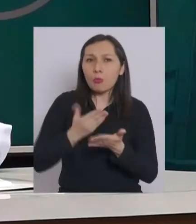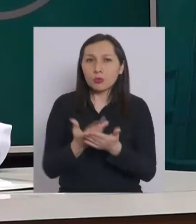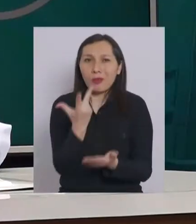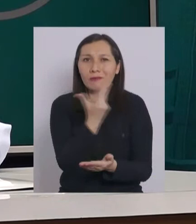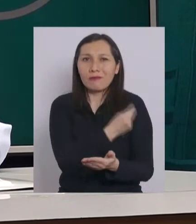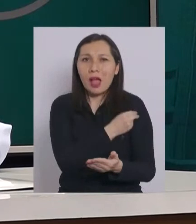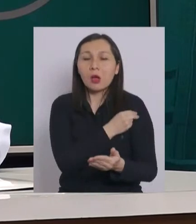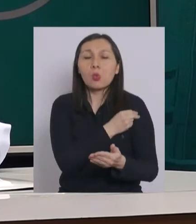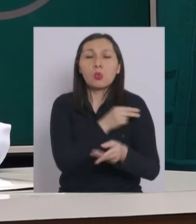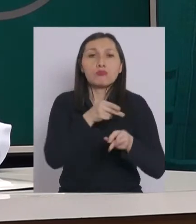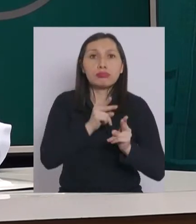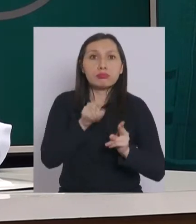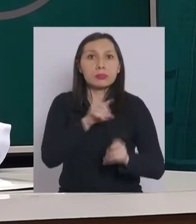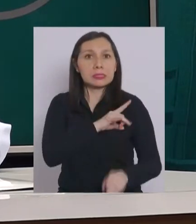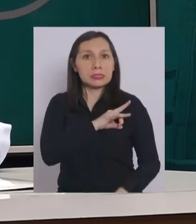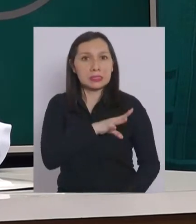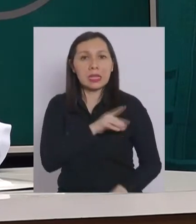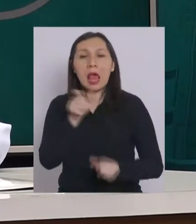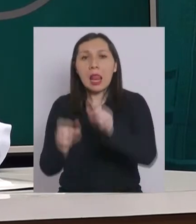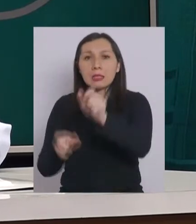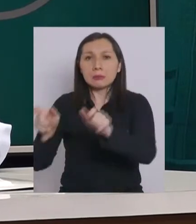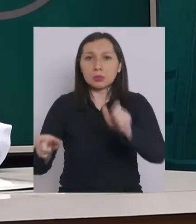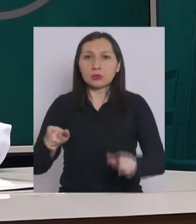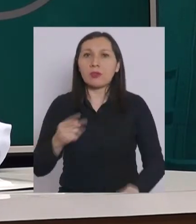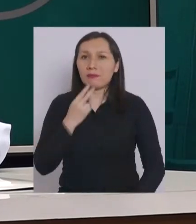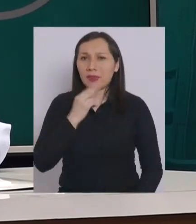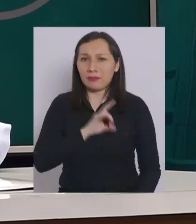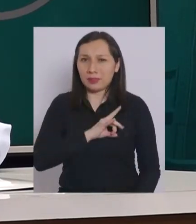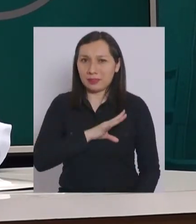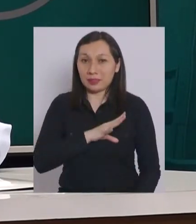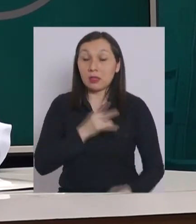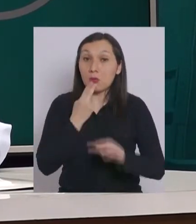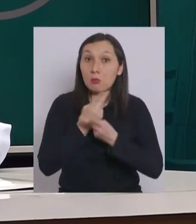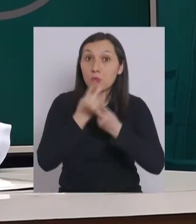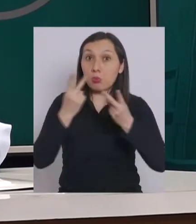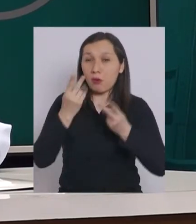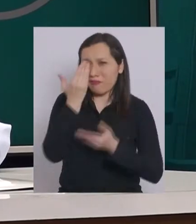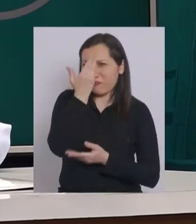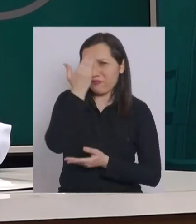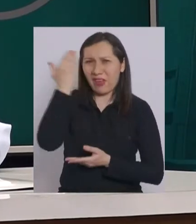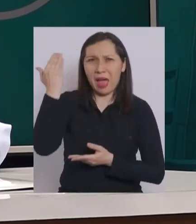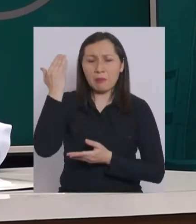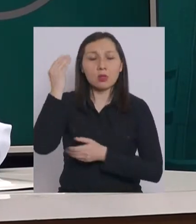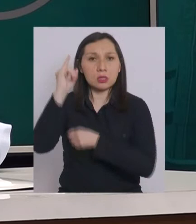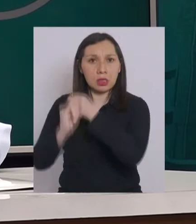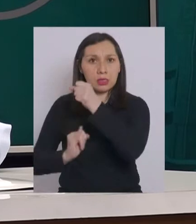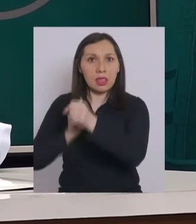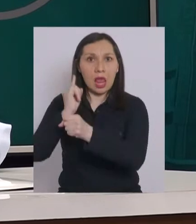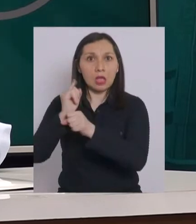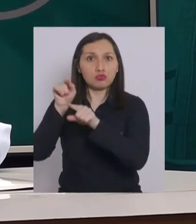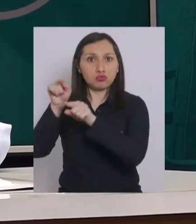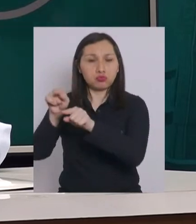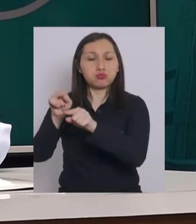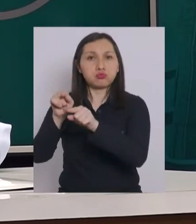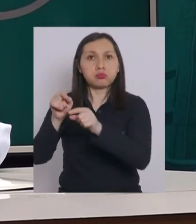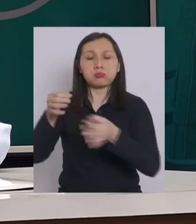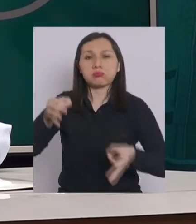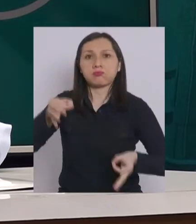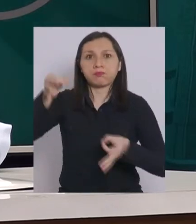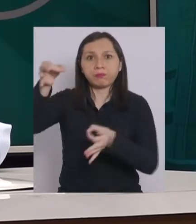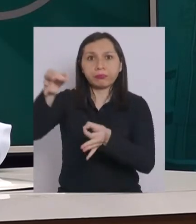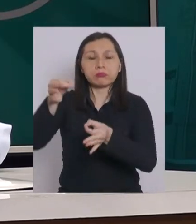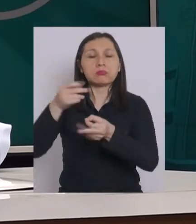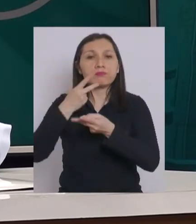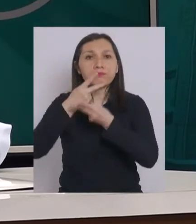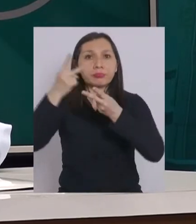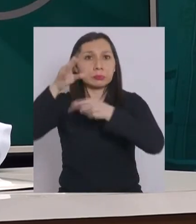data as to the performance of vaccines that were given to our citizens in Chile.